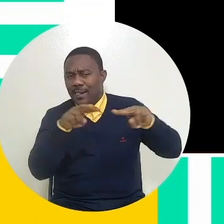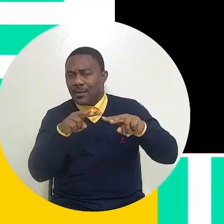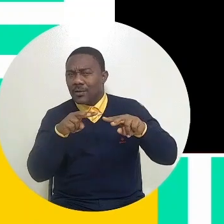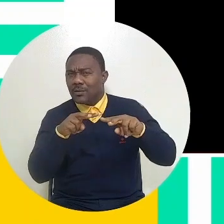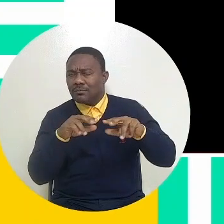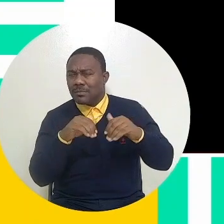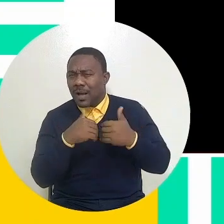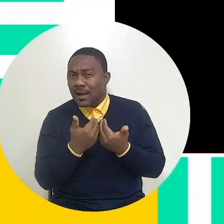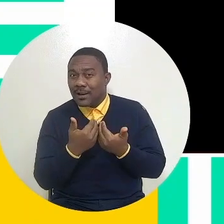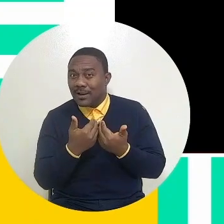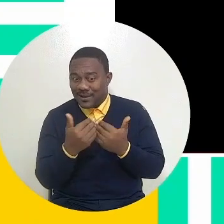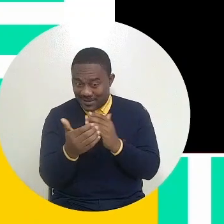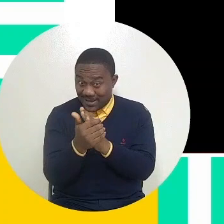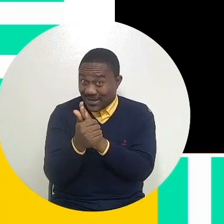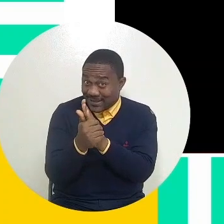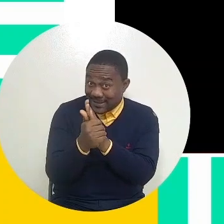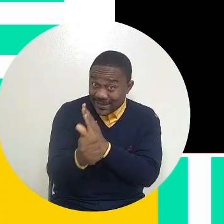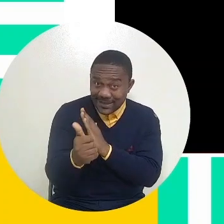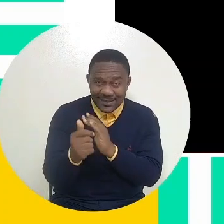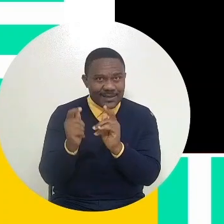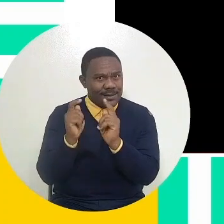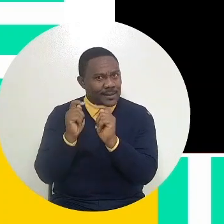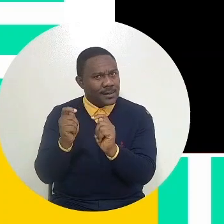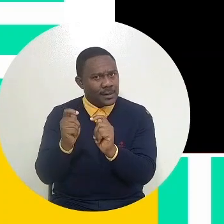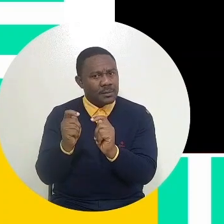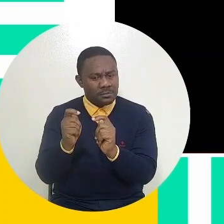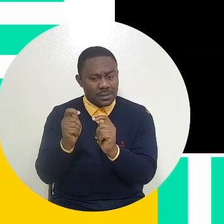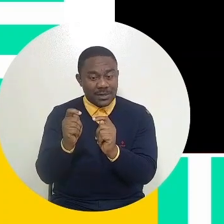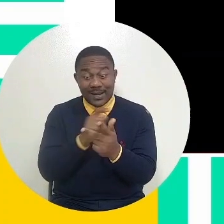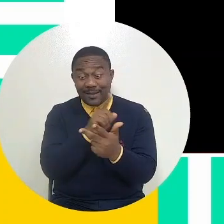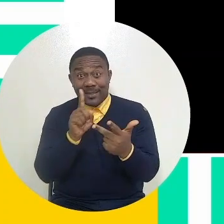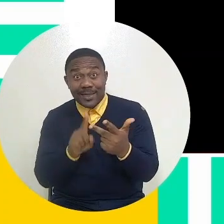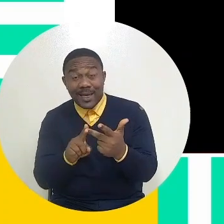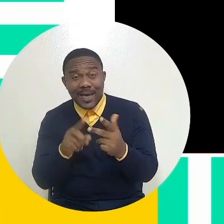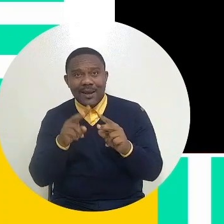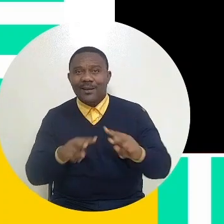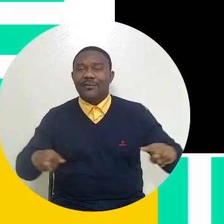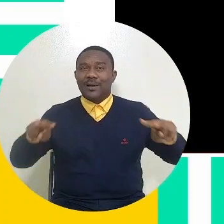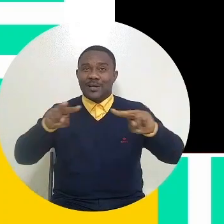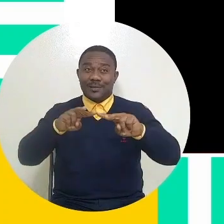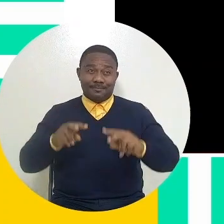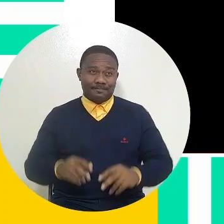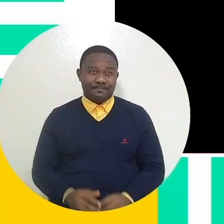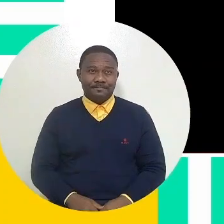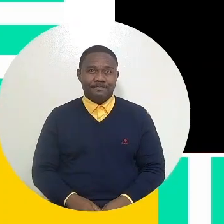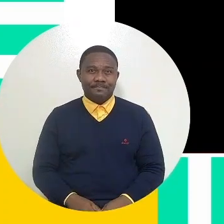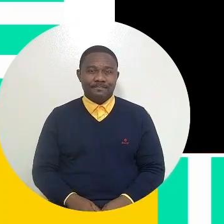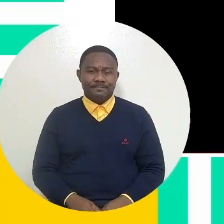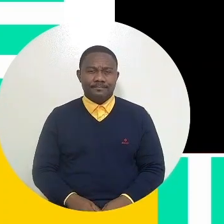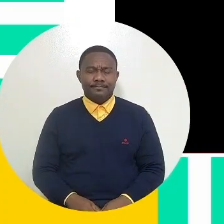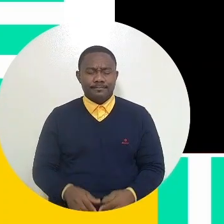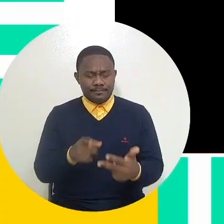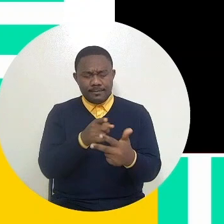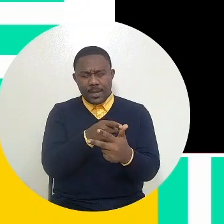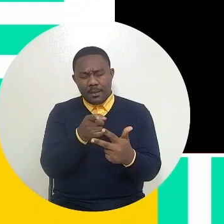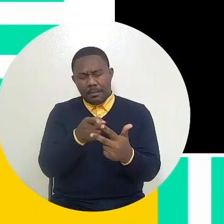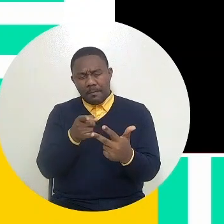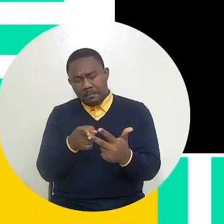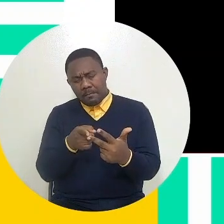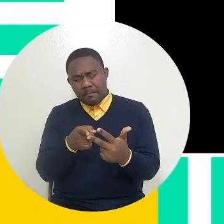Again, so skills and what? Talents to produce value. Now, critical, let's put this piece together.